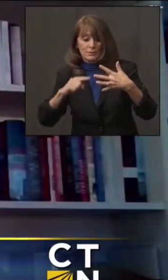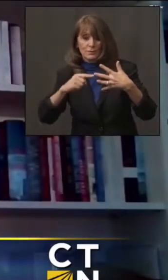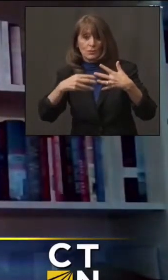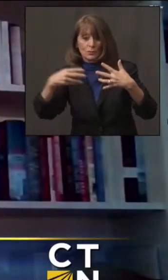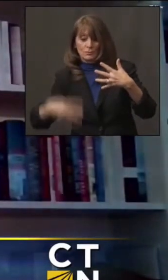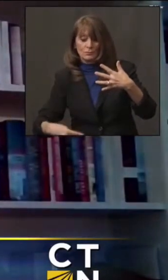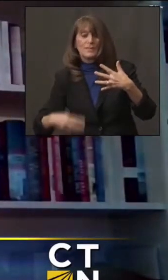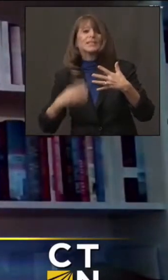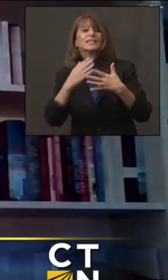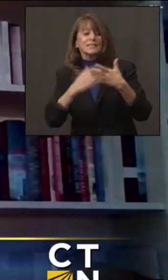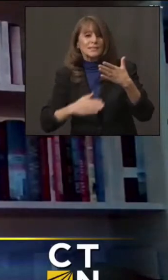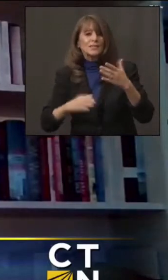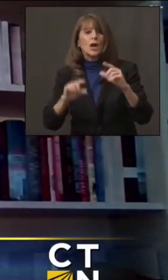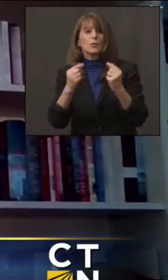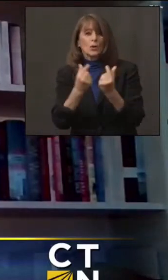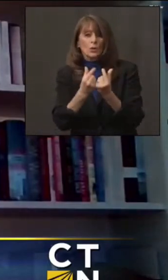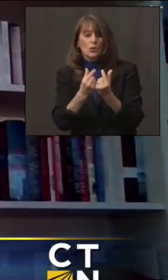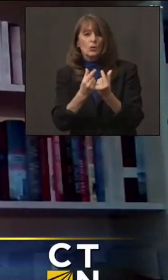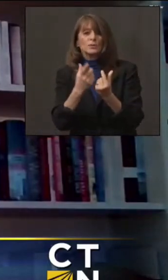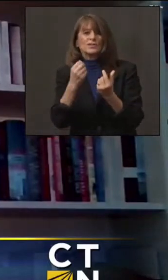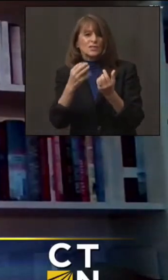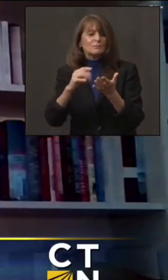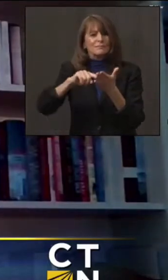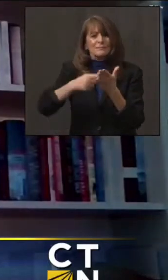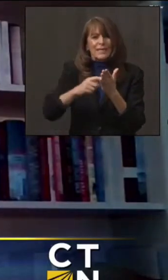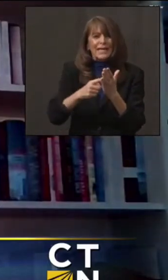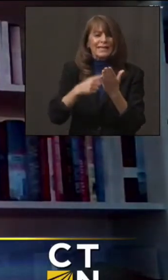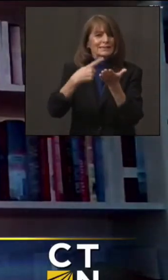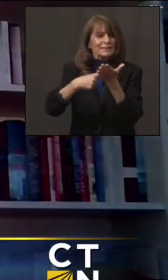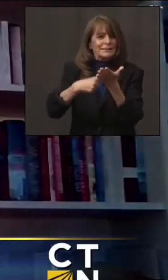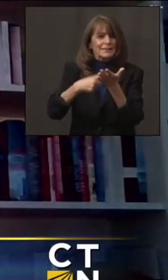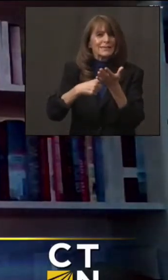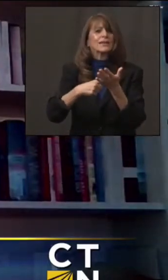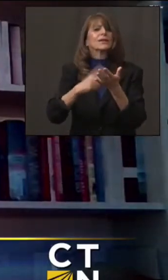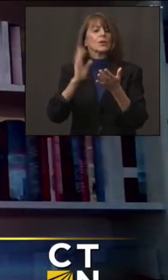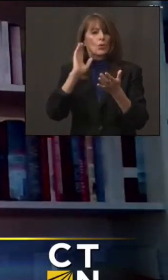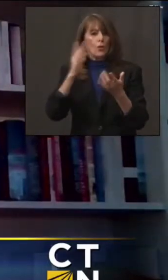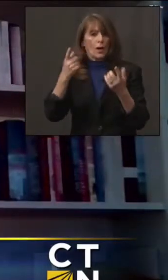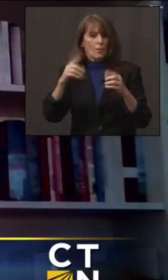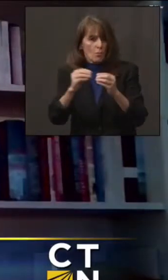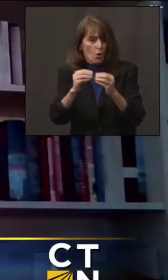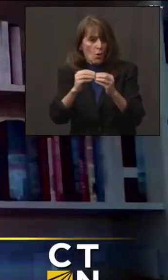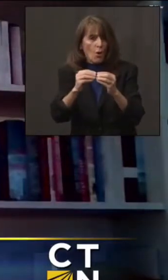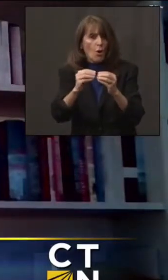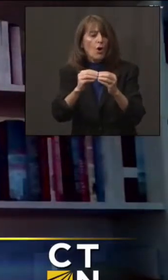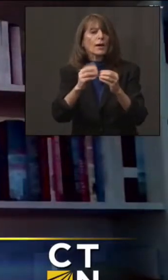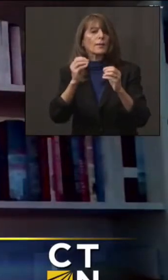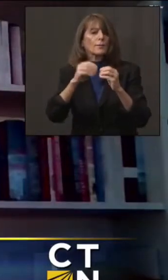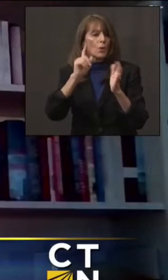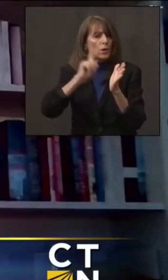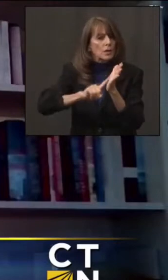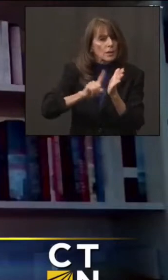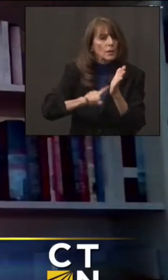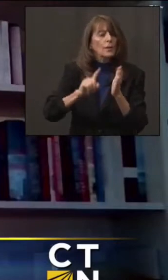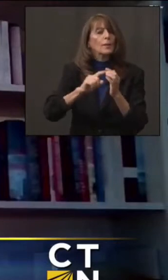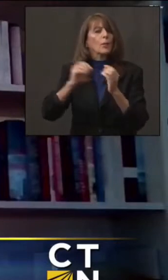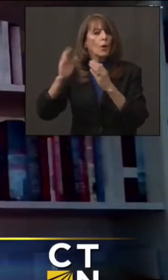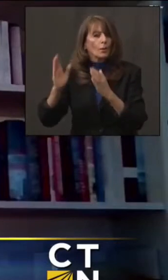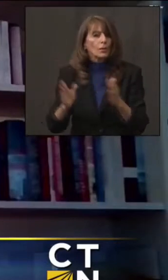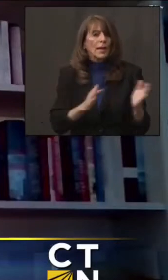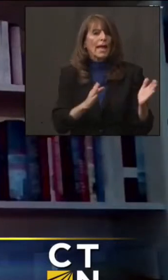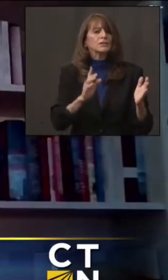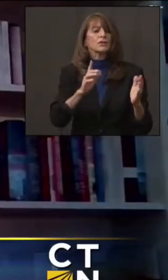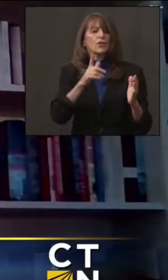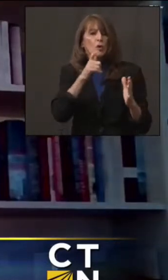mentioned this afternoon are very broad, and there's much more to come in terms of further stratification. And